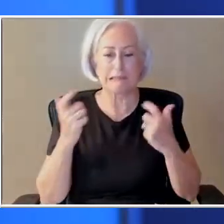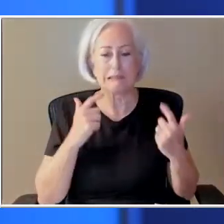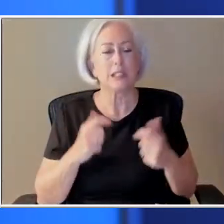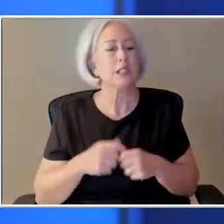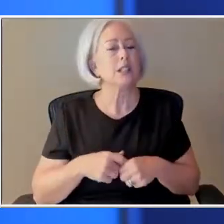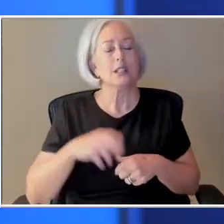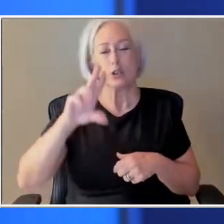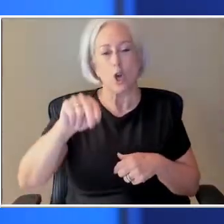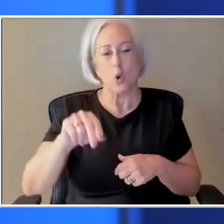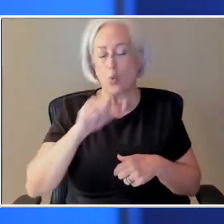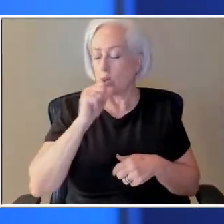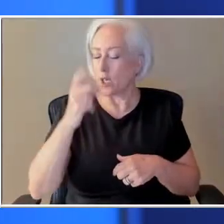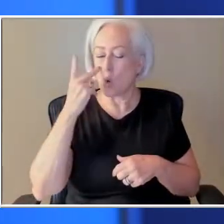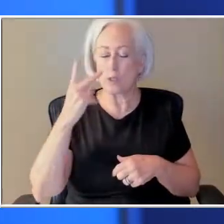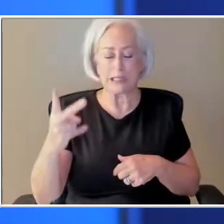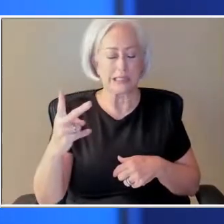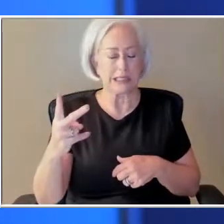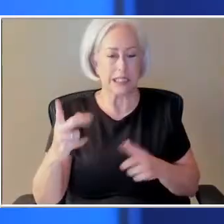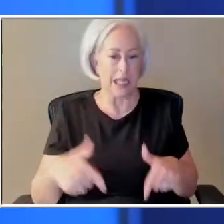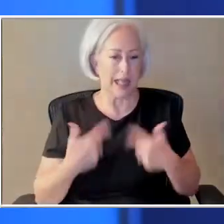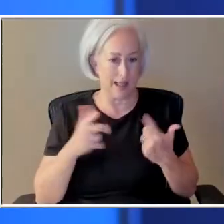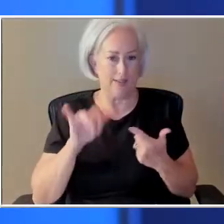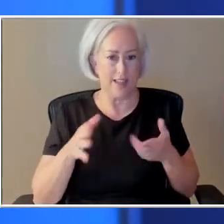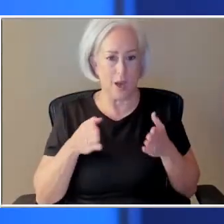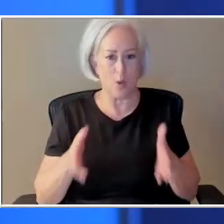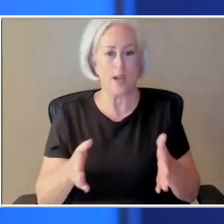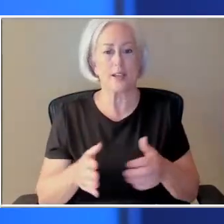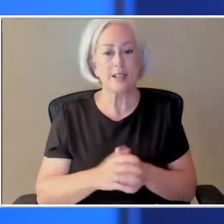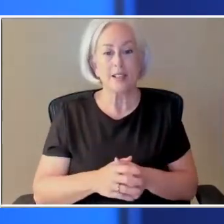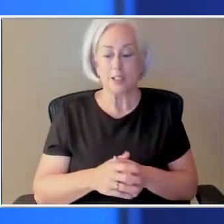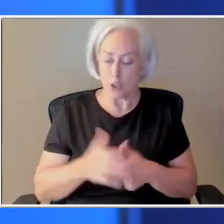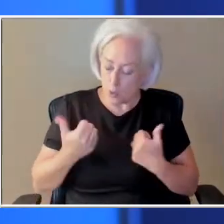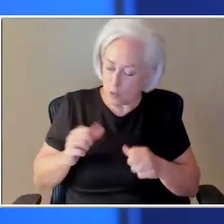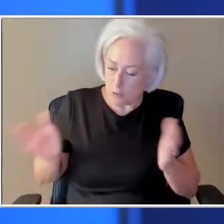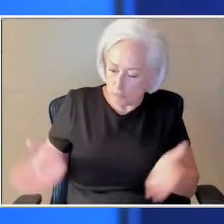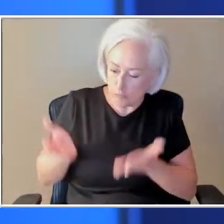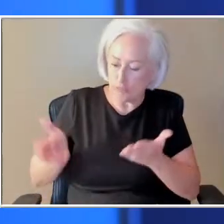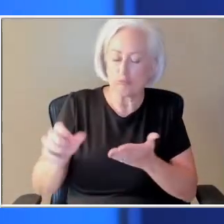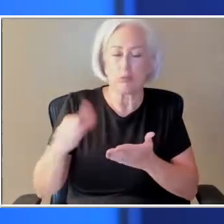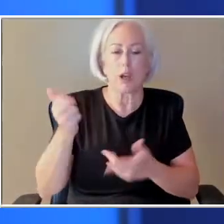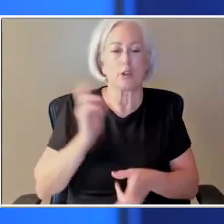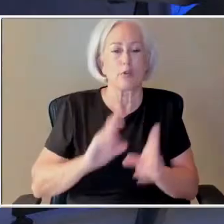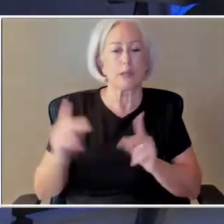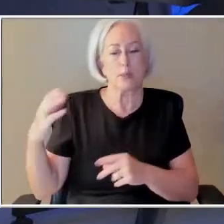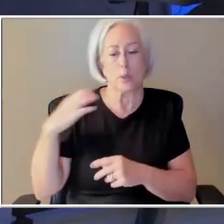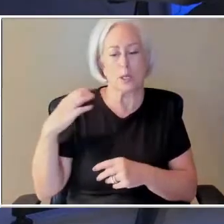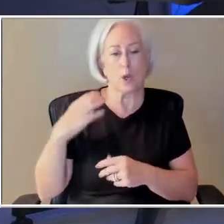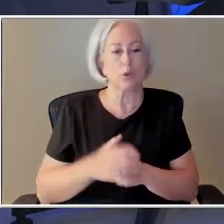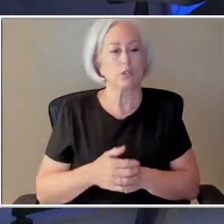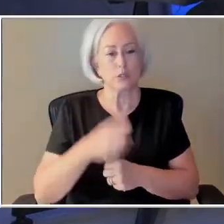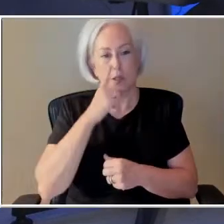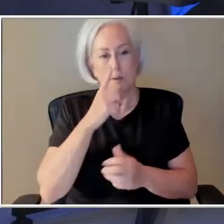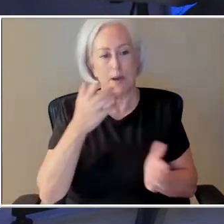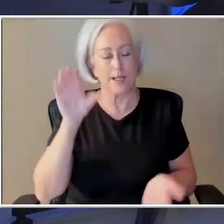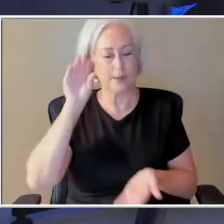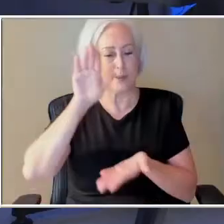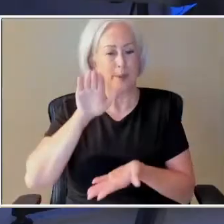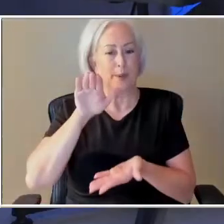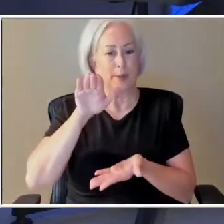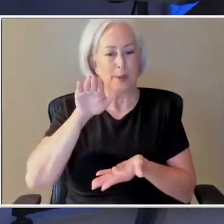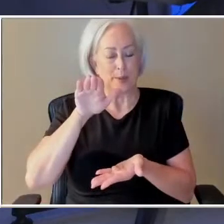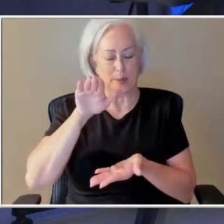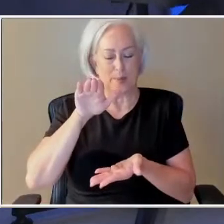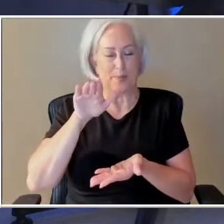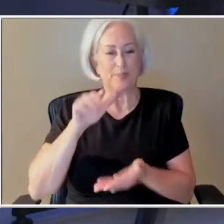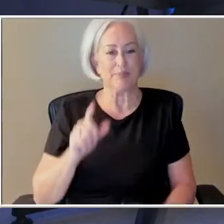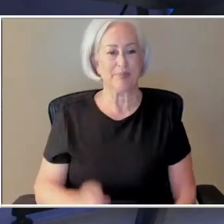our lives as that. And that's what we try to encourage the people we coach. Can you hold up your book for our viewers to that camera